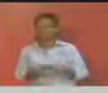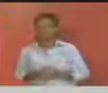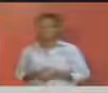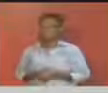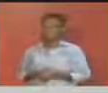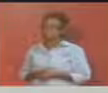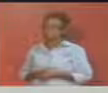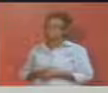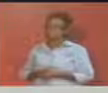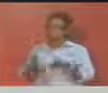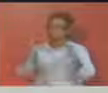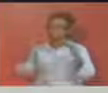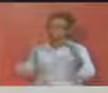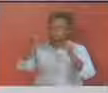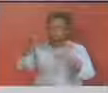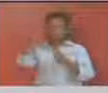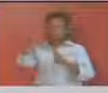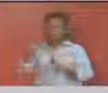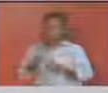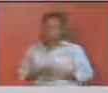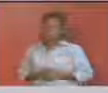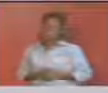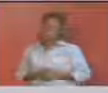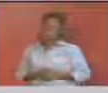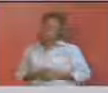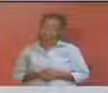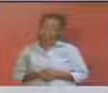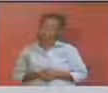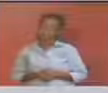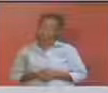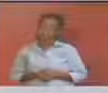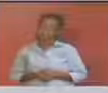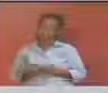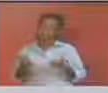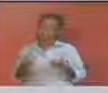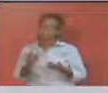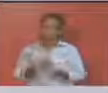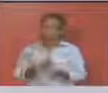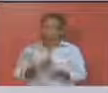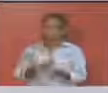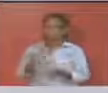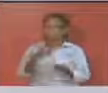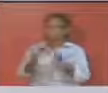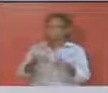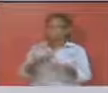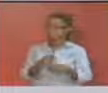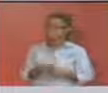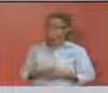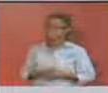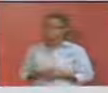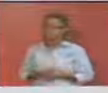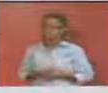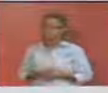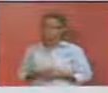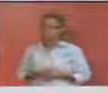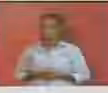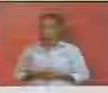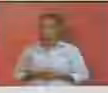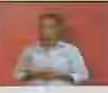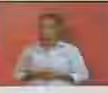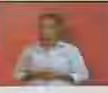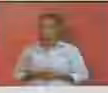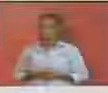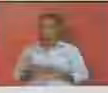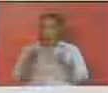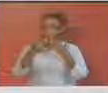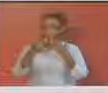hope that answers your question. Thank you, Minister. And we go to Professor Carrington to respond to the other question. Thank you so much.